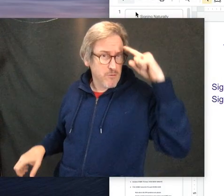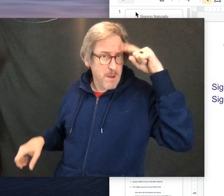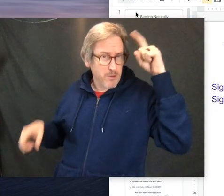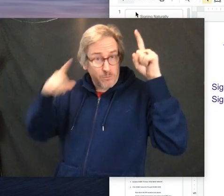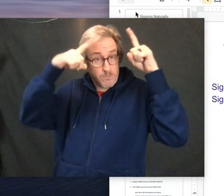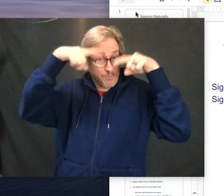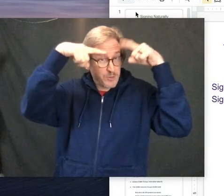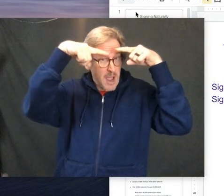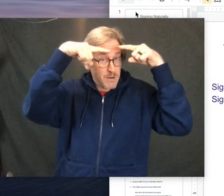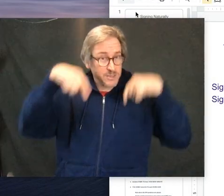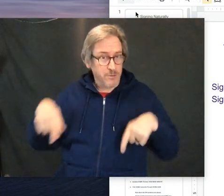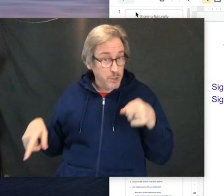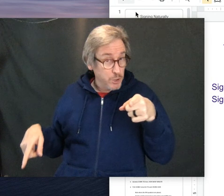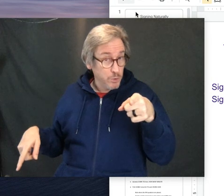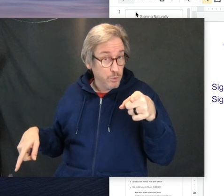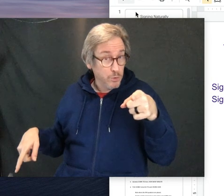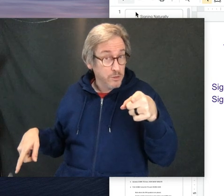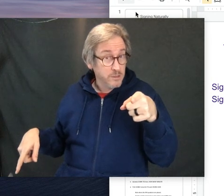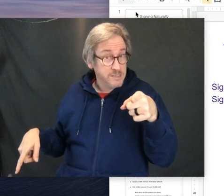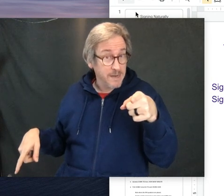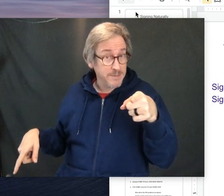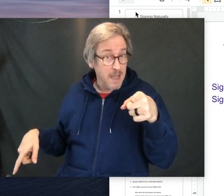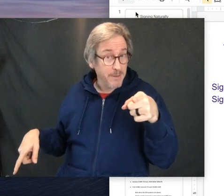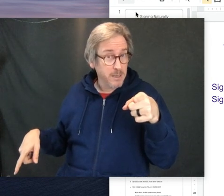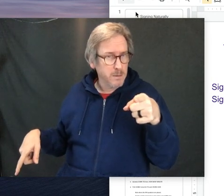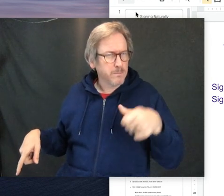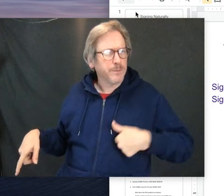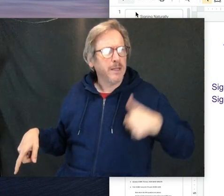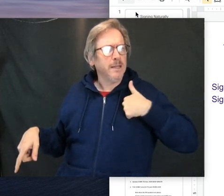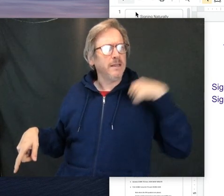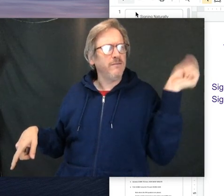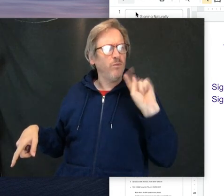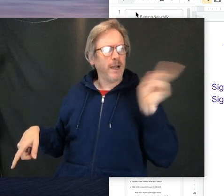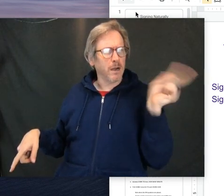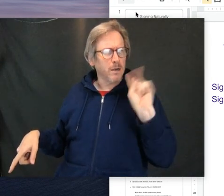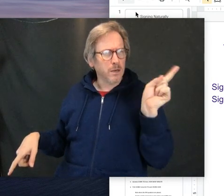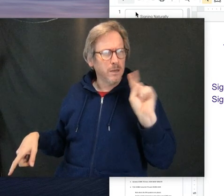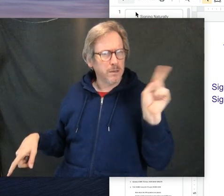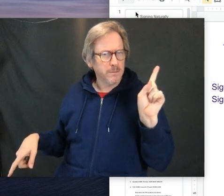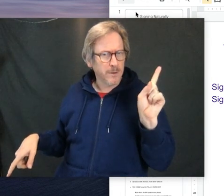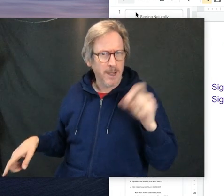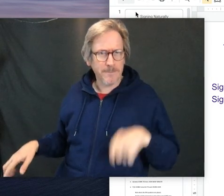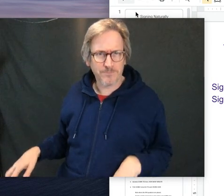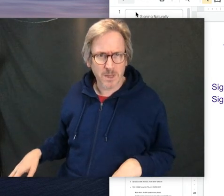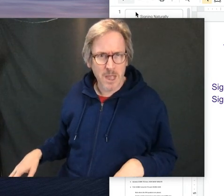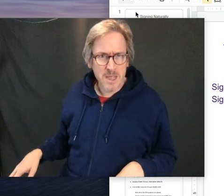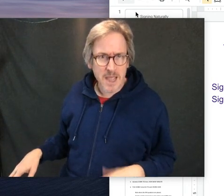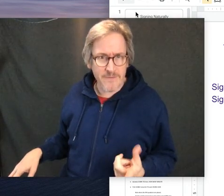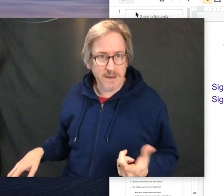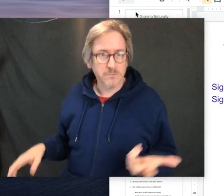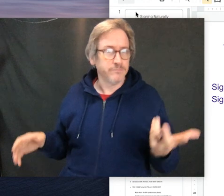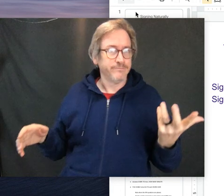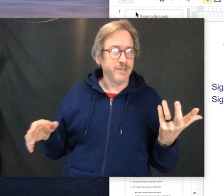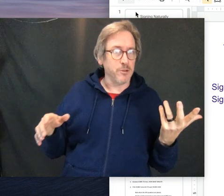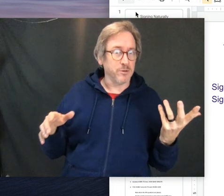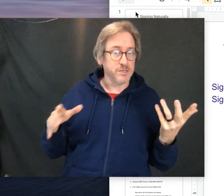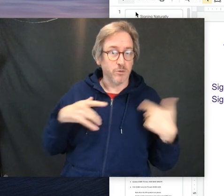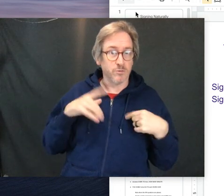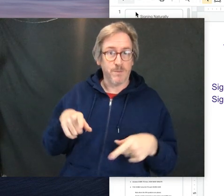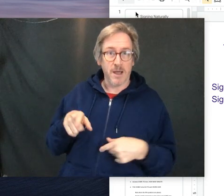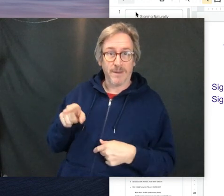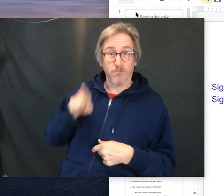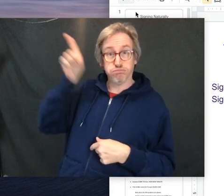And remember, eyebrows go down. You set up a topic. Live where? Okay. And then the other